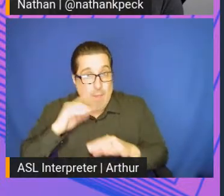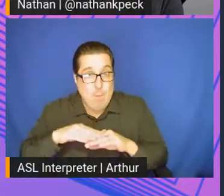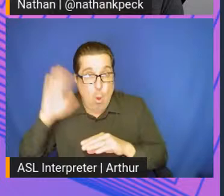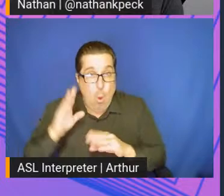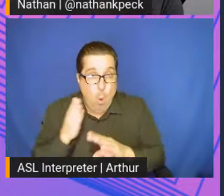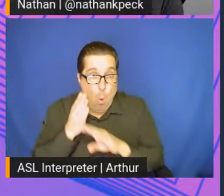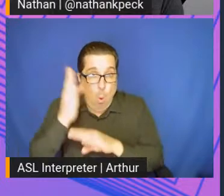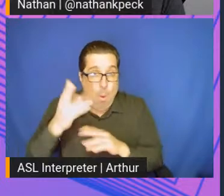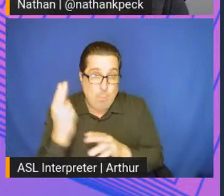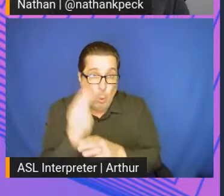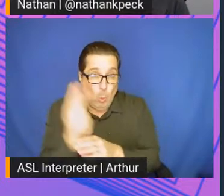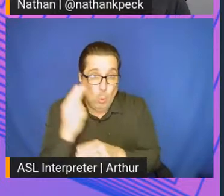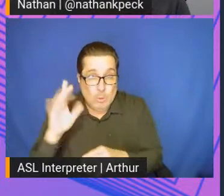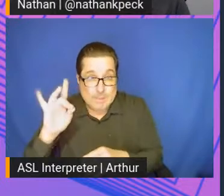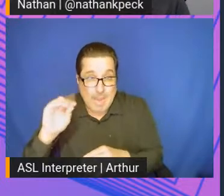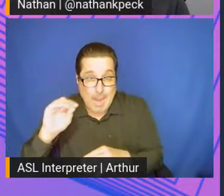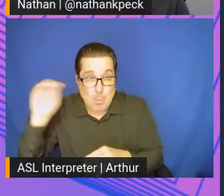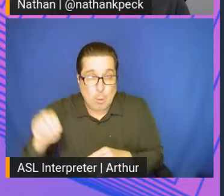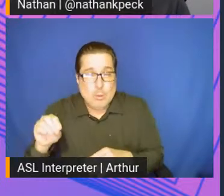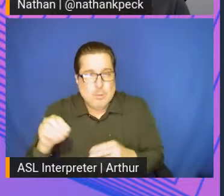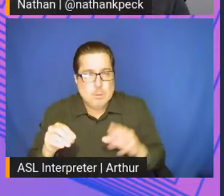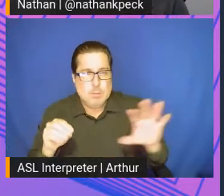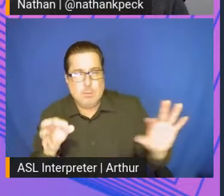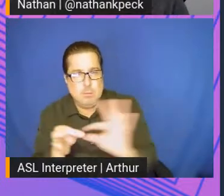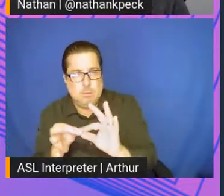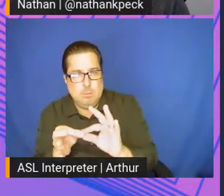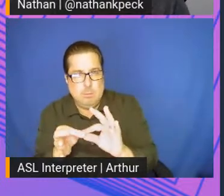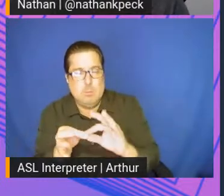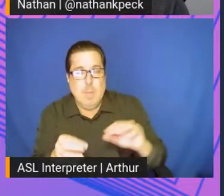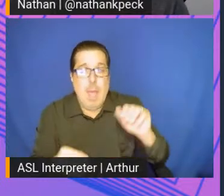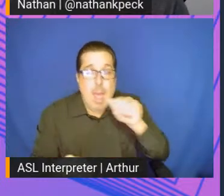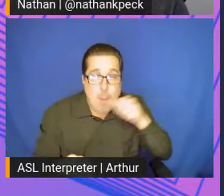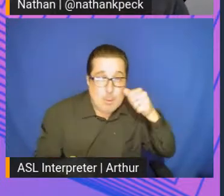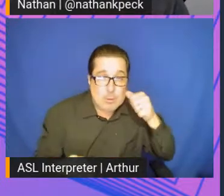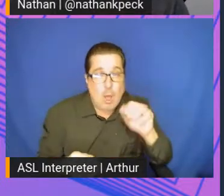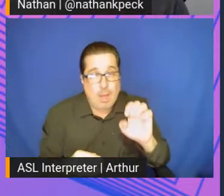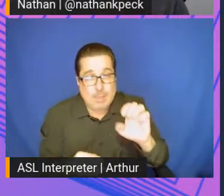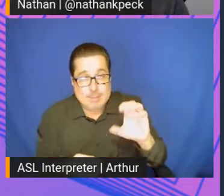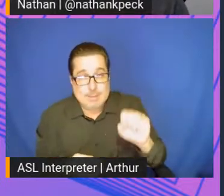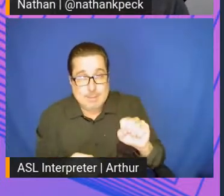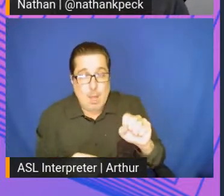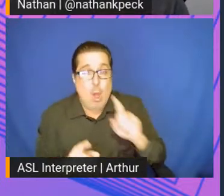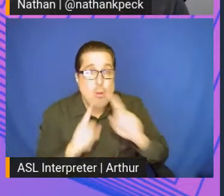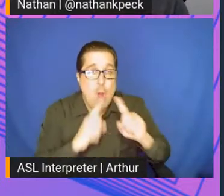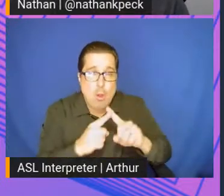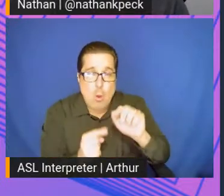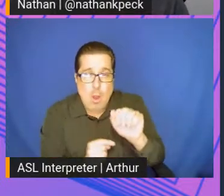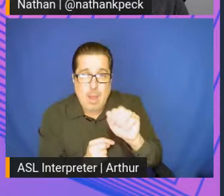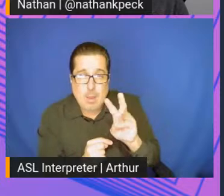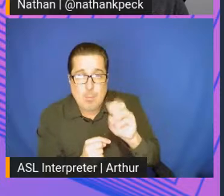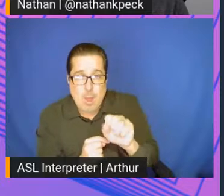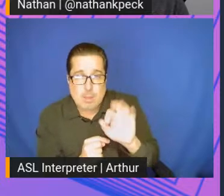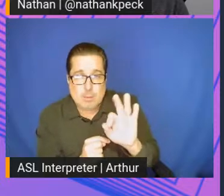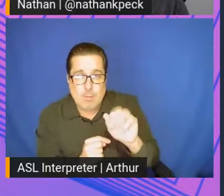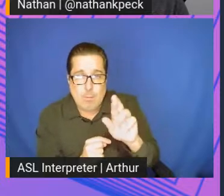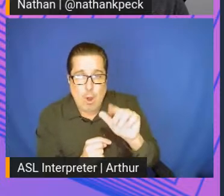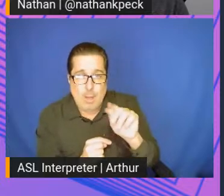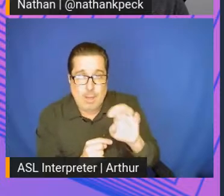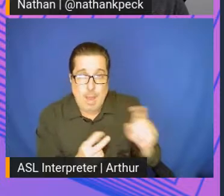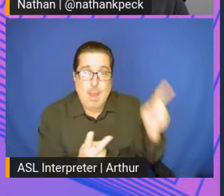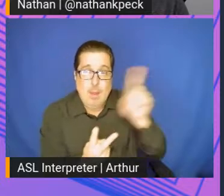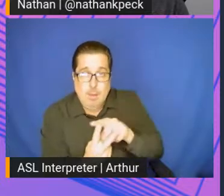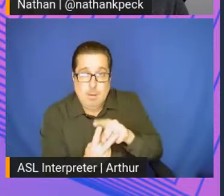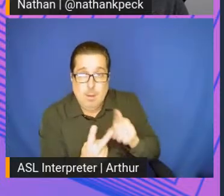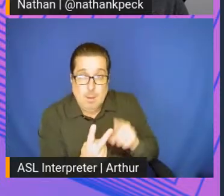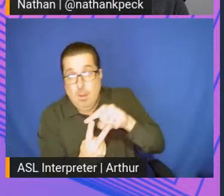the flow works that the orchestrator, in this case Amazon ECS, talks to AWS Fargate in order to launch those 10 copies. And